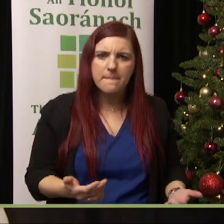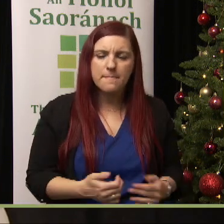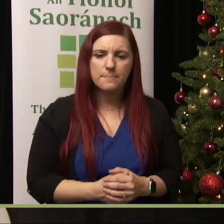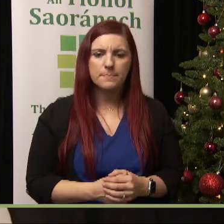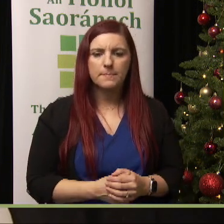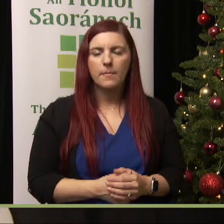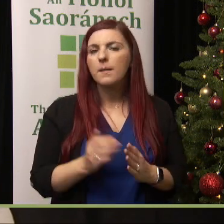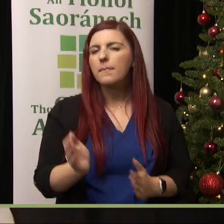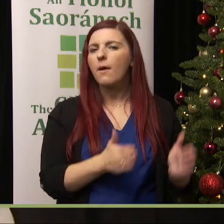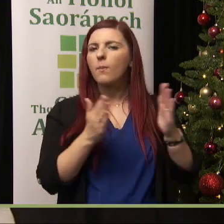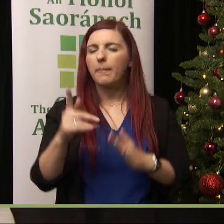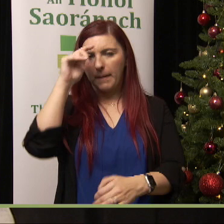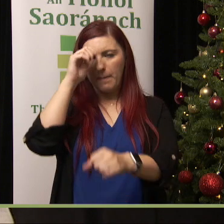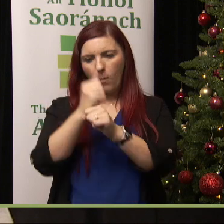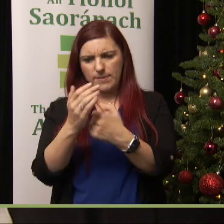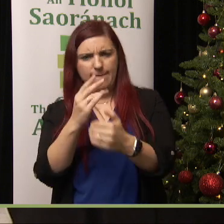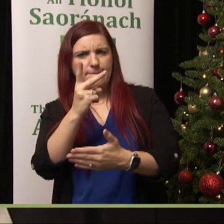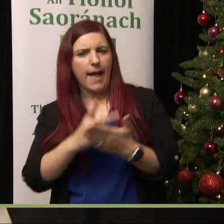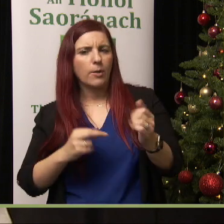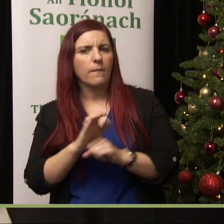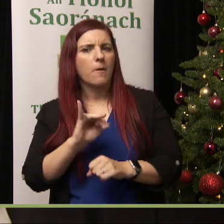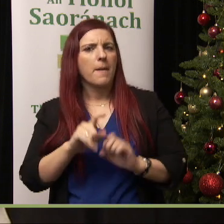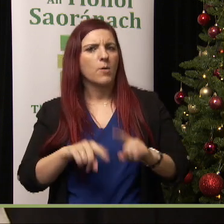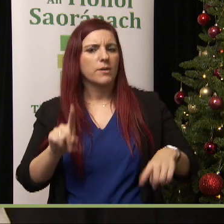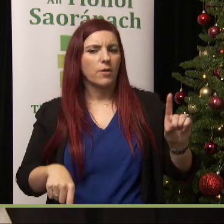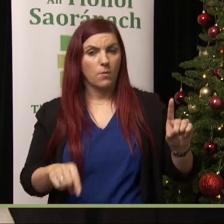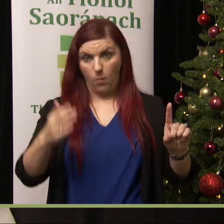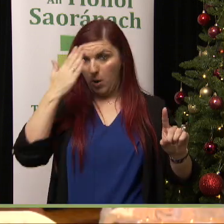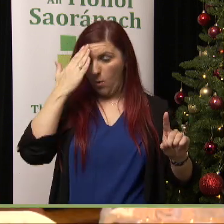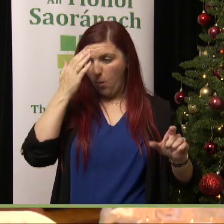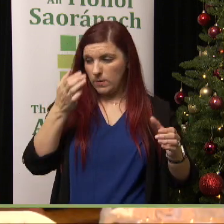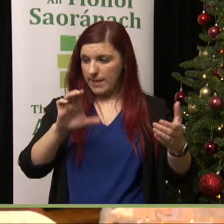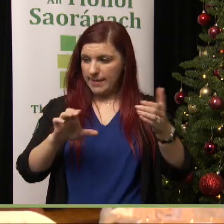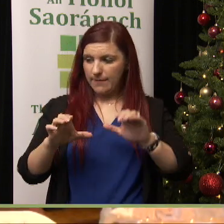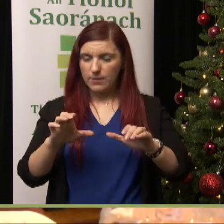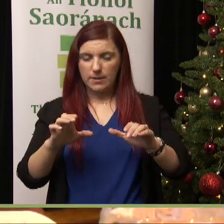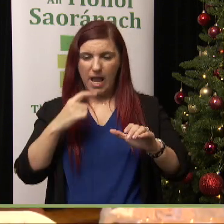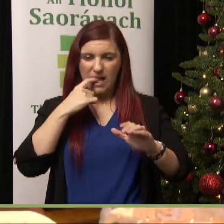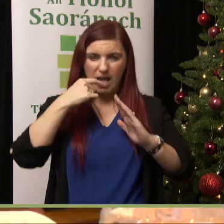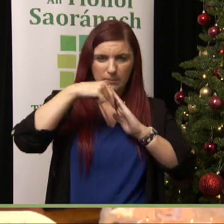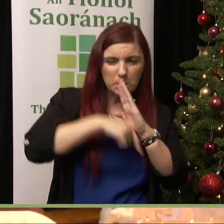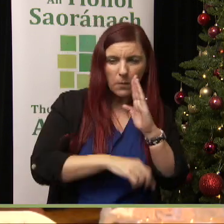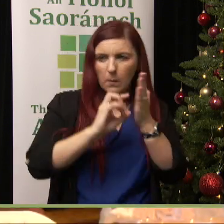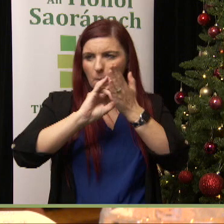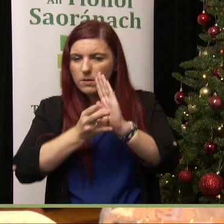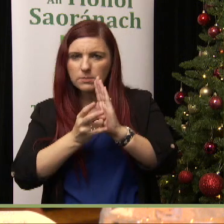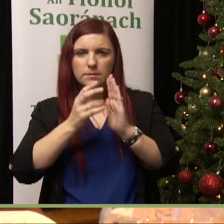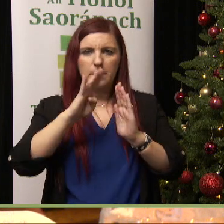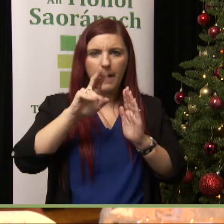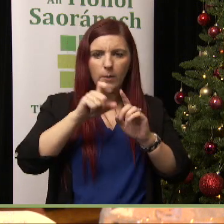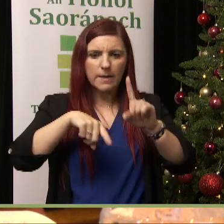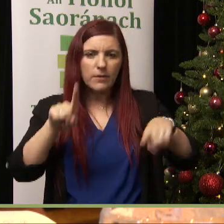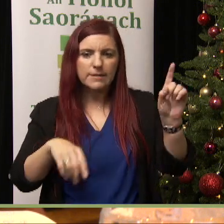what is the value of biodiversity? Well, scientifically we know that rich, biodiverse, high species